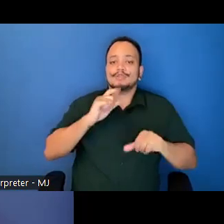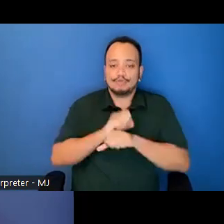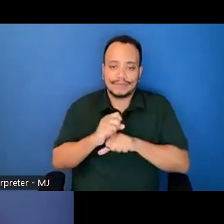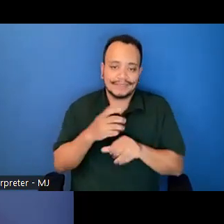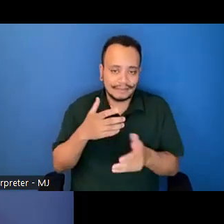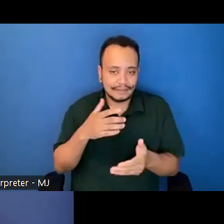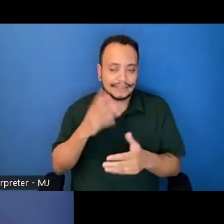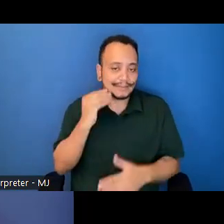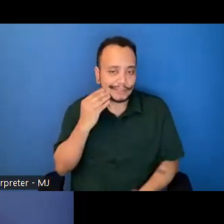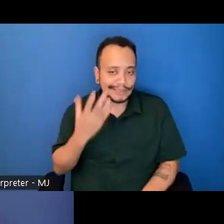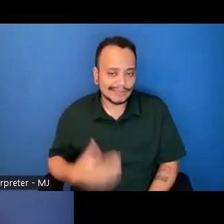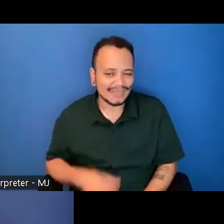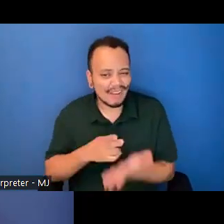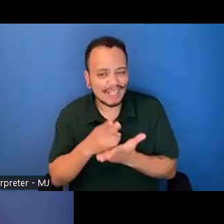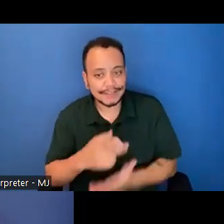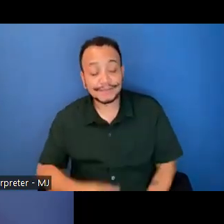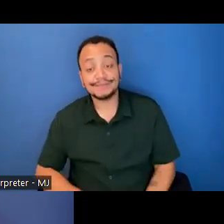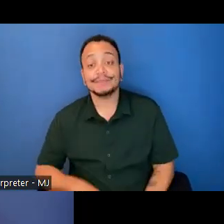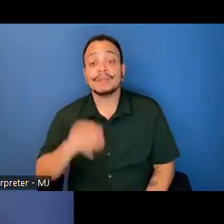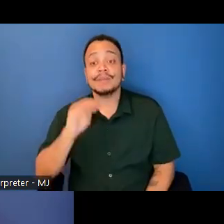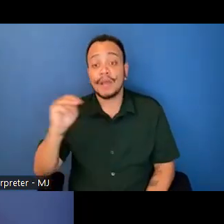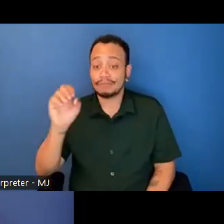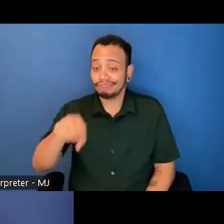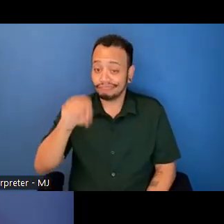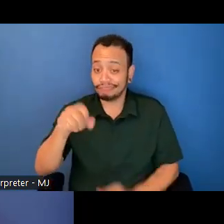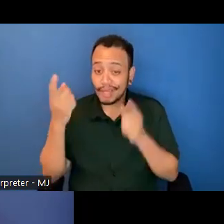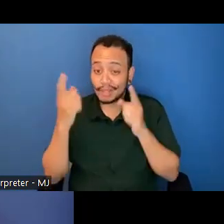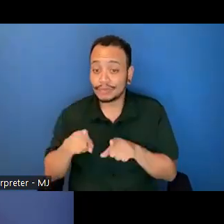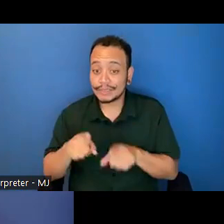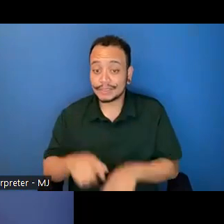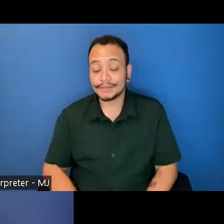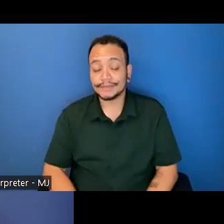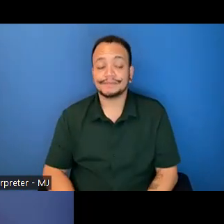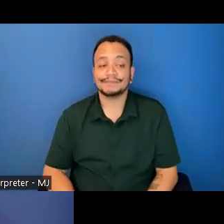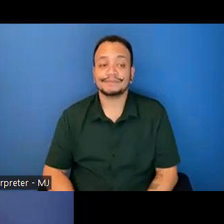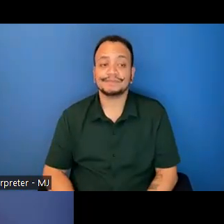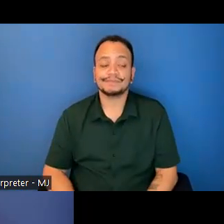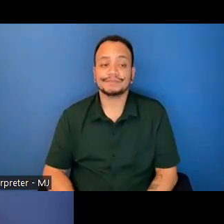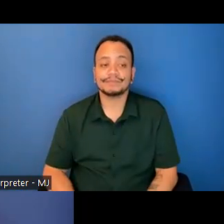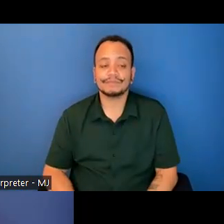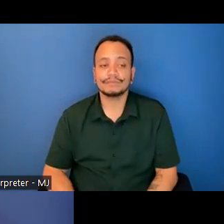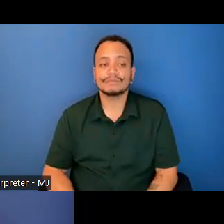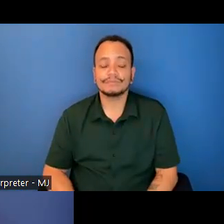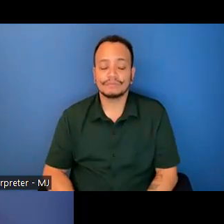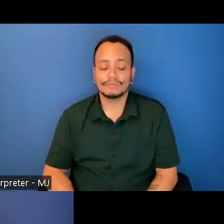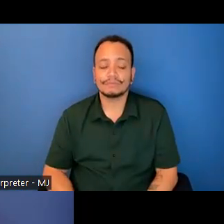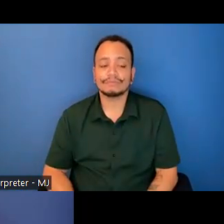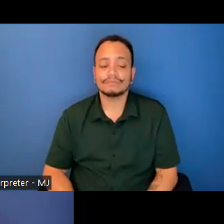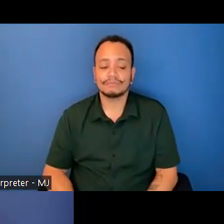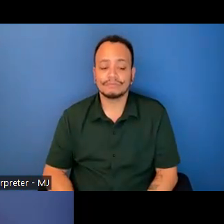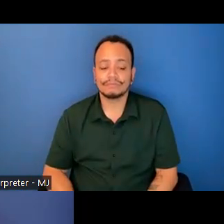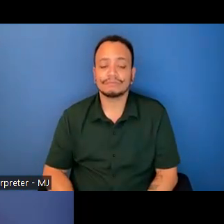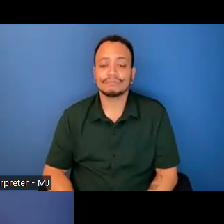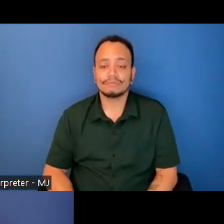absolutely. Yeah. And from where I was at that time, I mentioned I was a